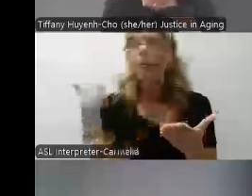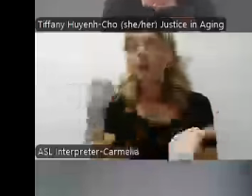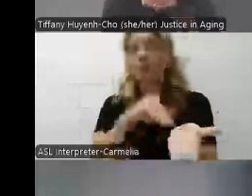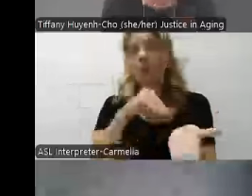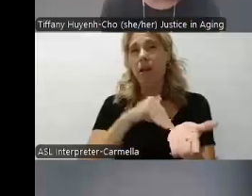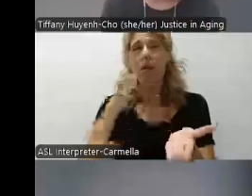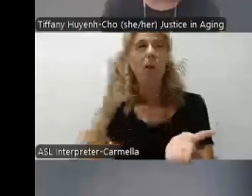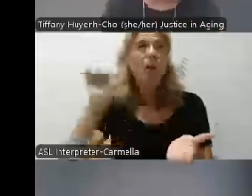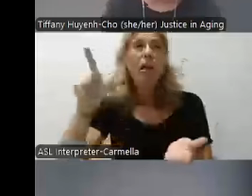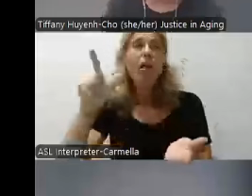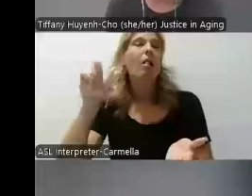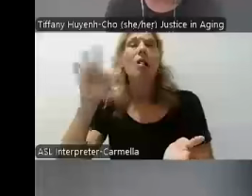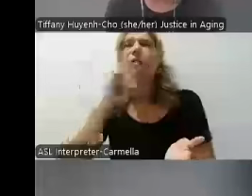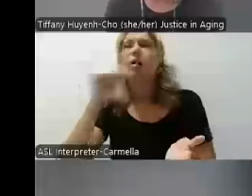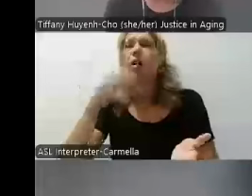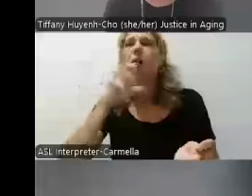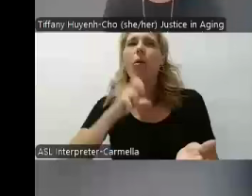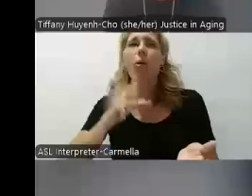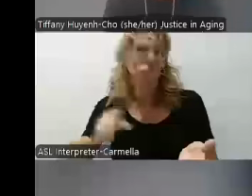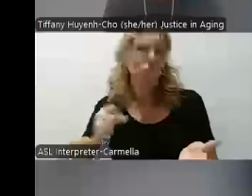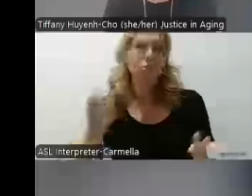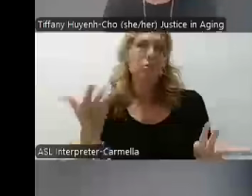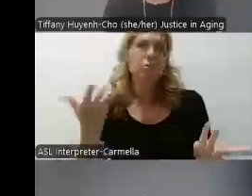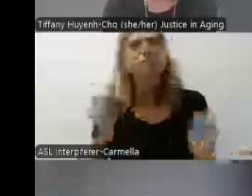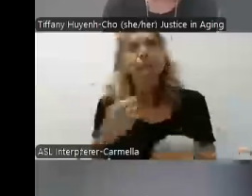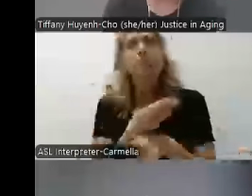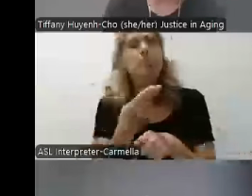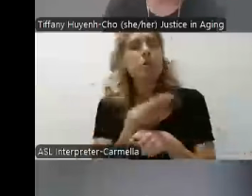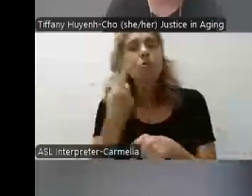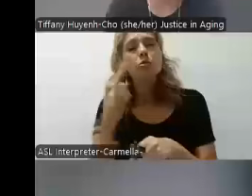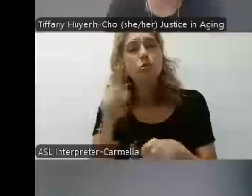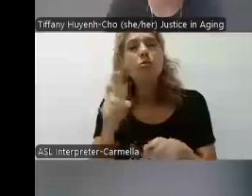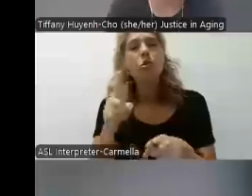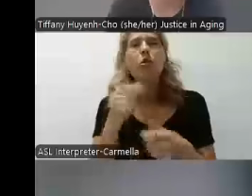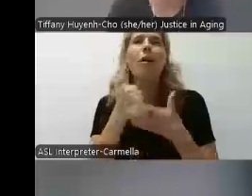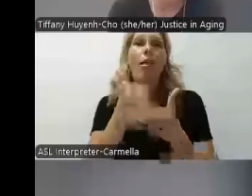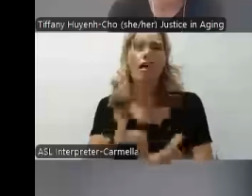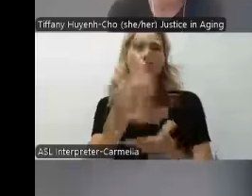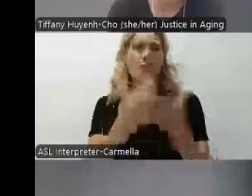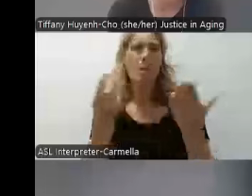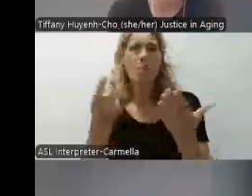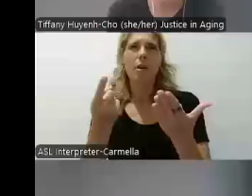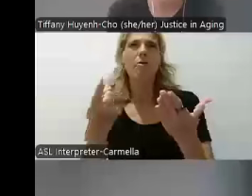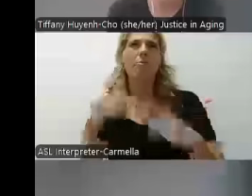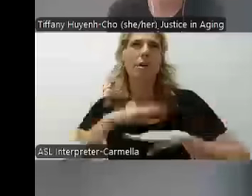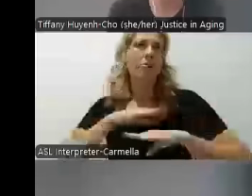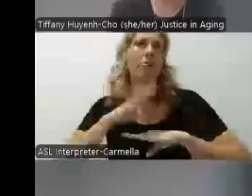bills, as long as they're not too old, that can be used to help somebody meet that spend down